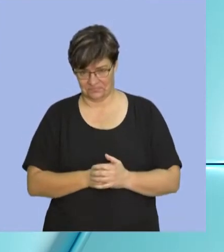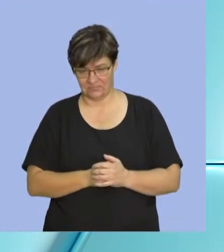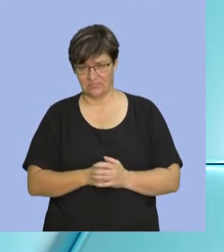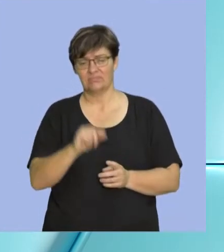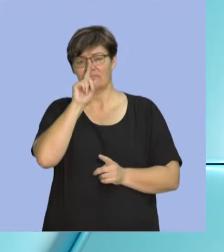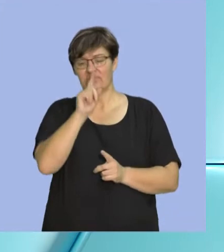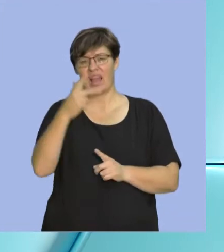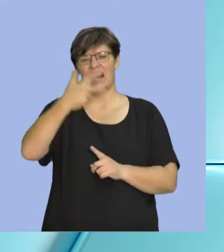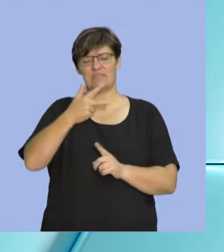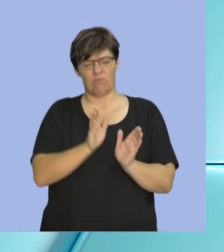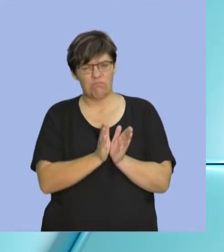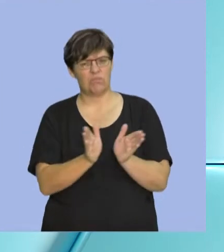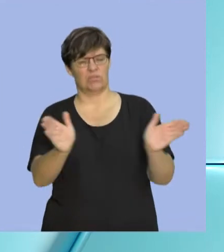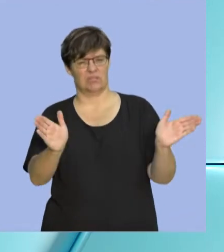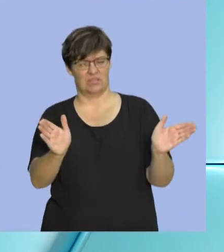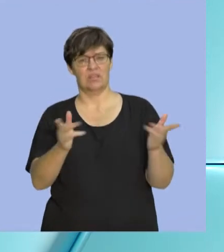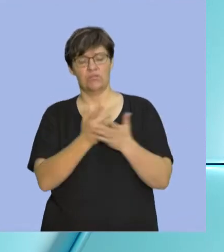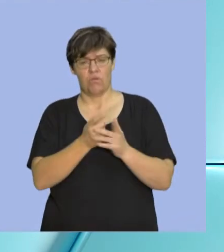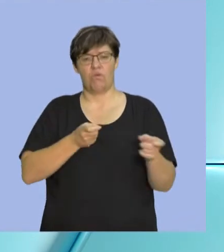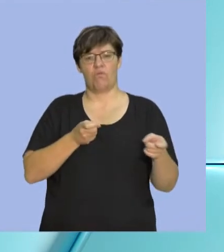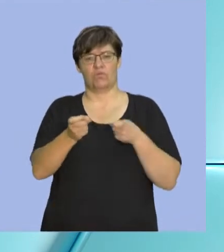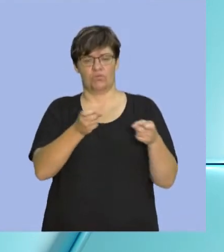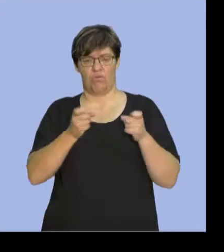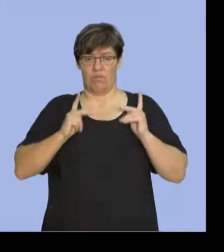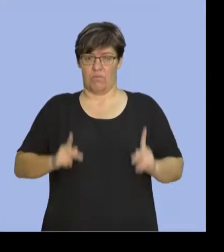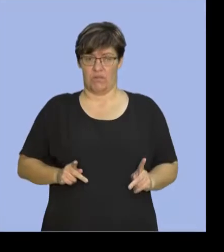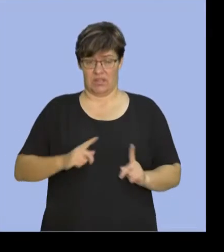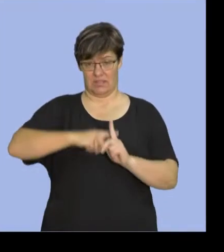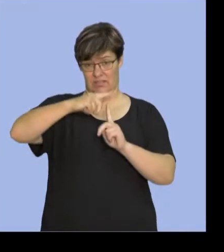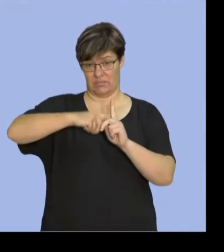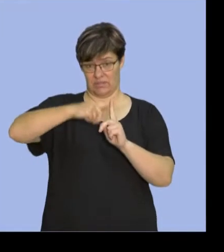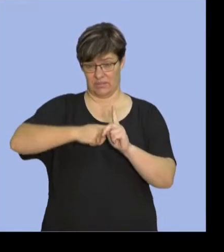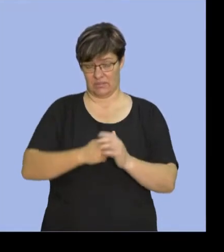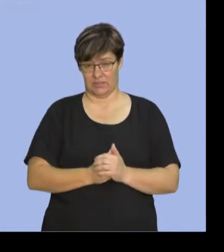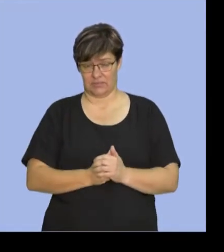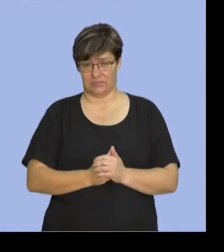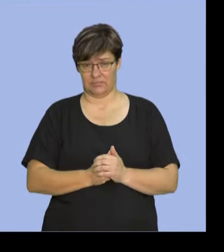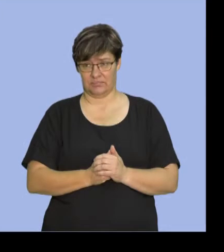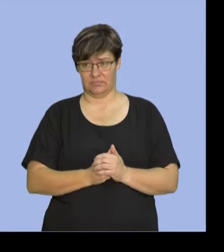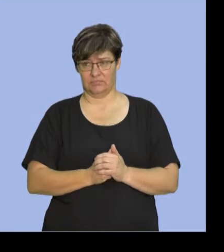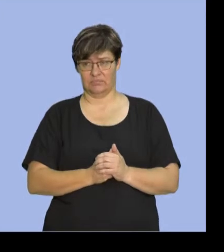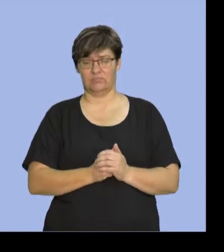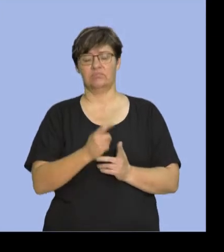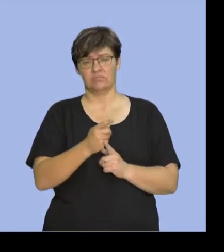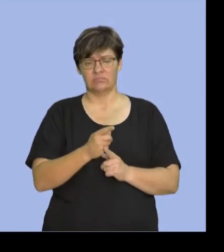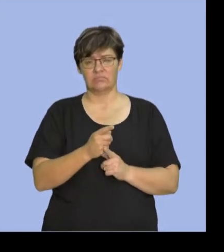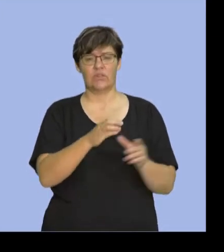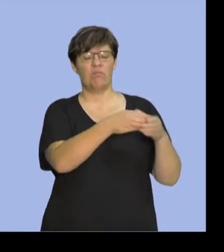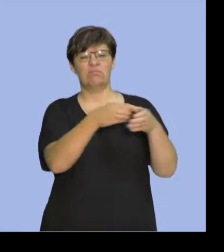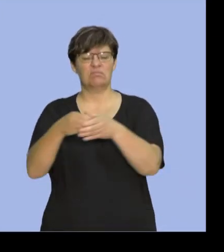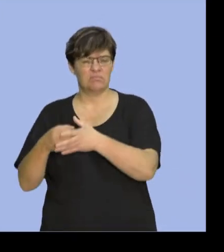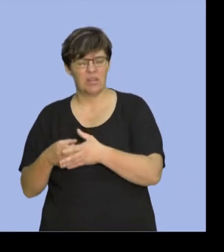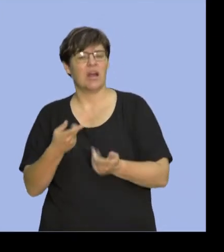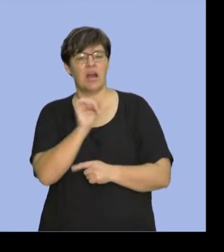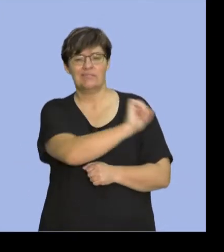broad classification based on the ability to control their body temperatures. So we can classify organisms based on